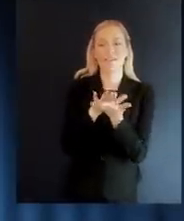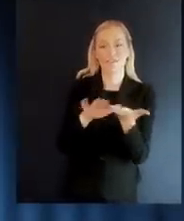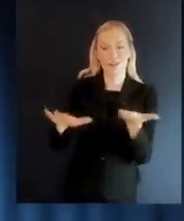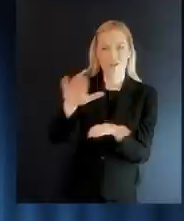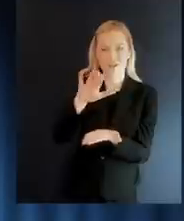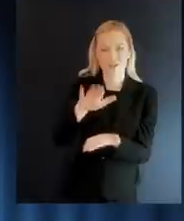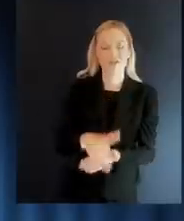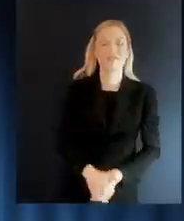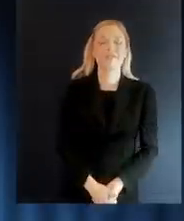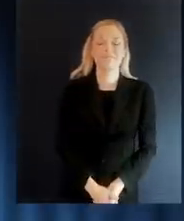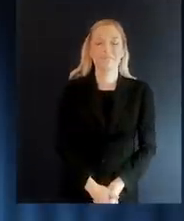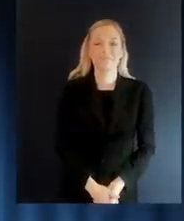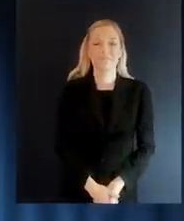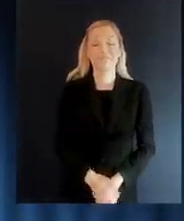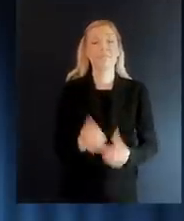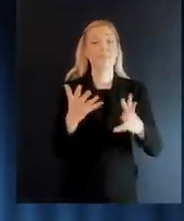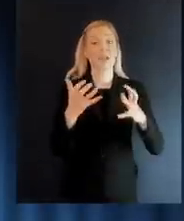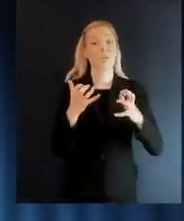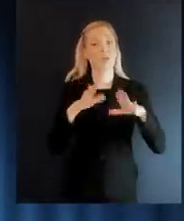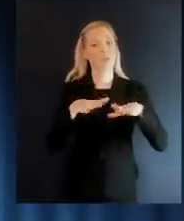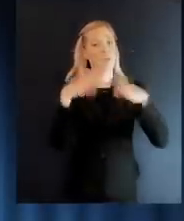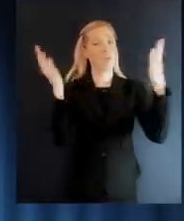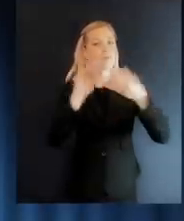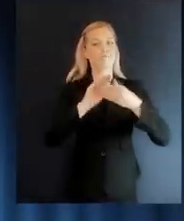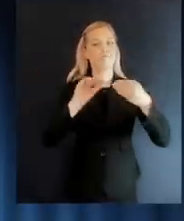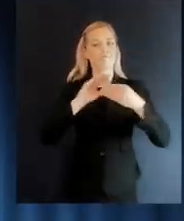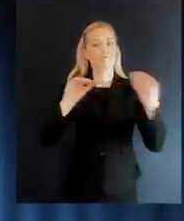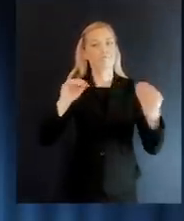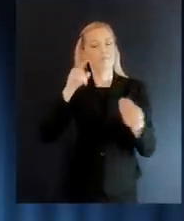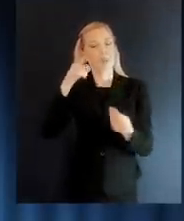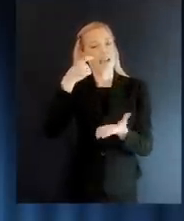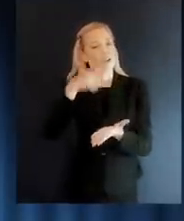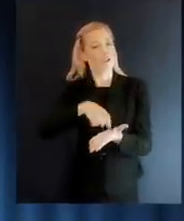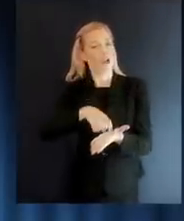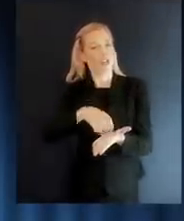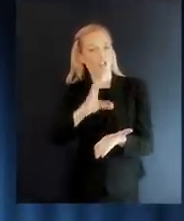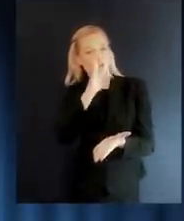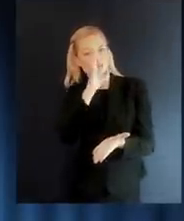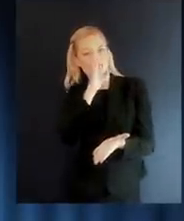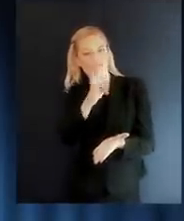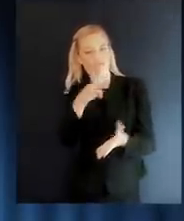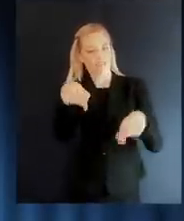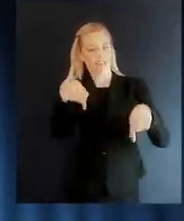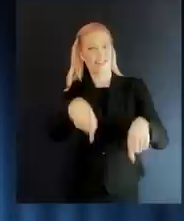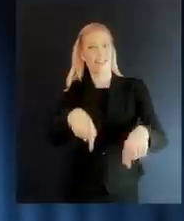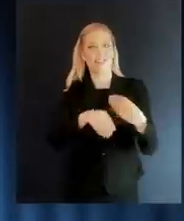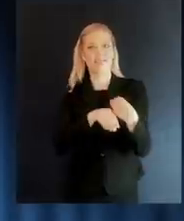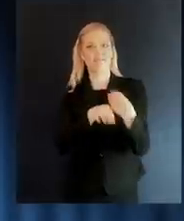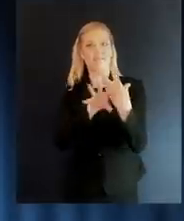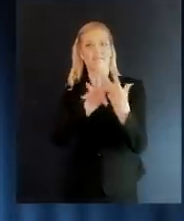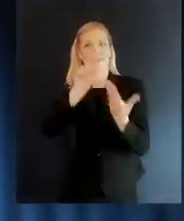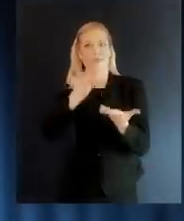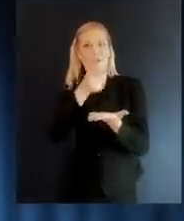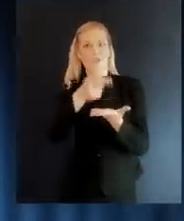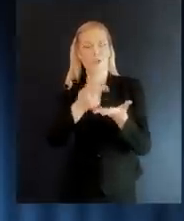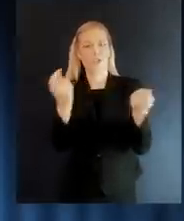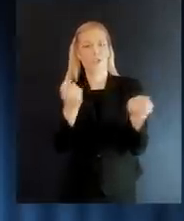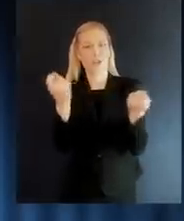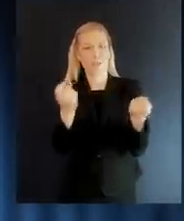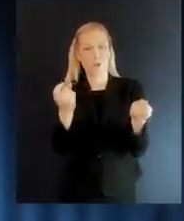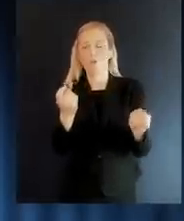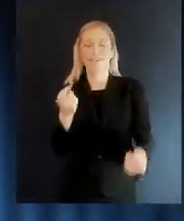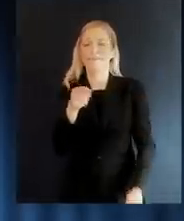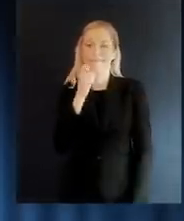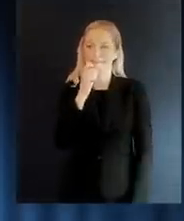begin by acknowledging that this virtual commencement ceremony is not what our graduates had in mind when they imagined this